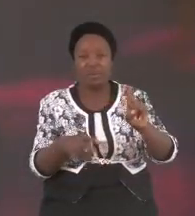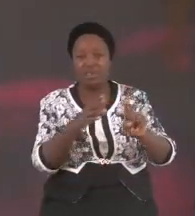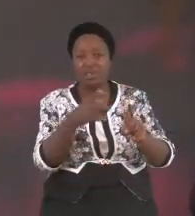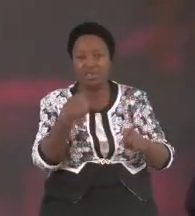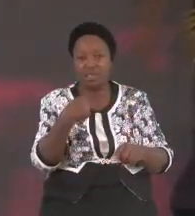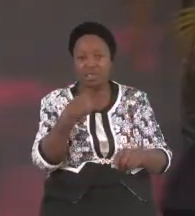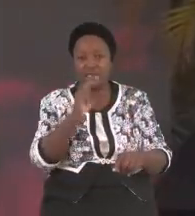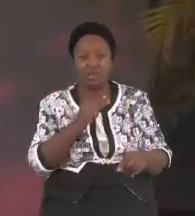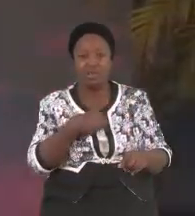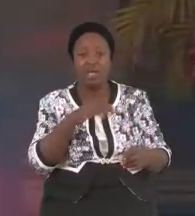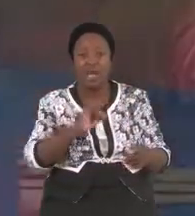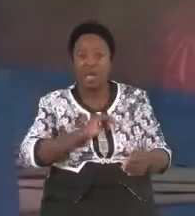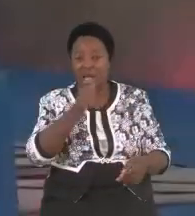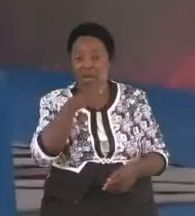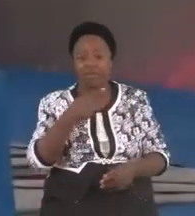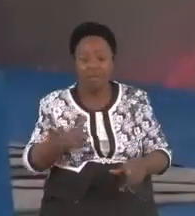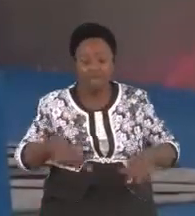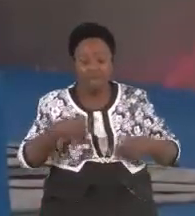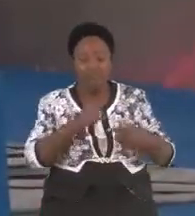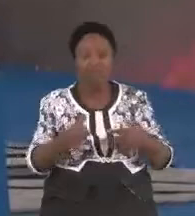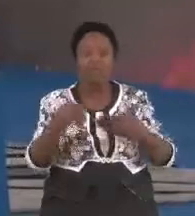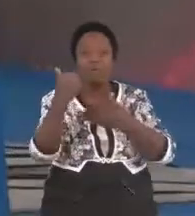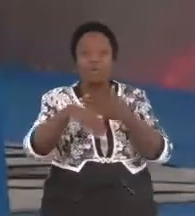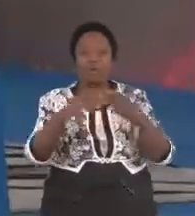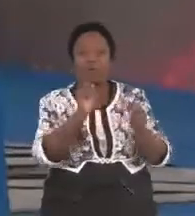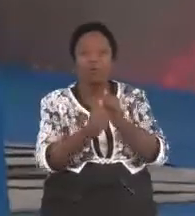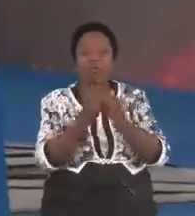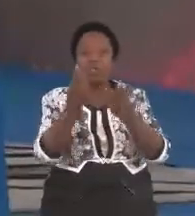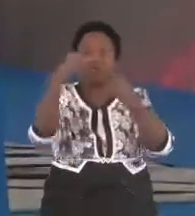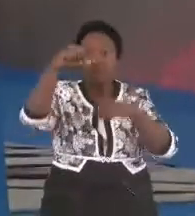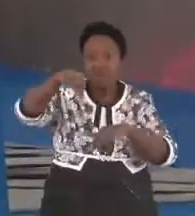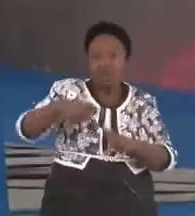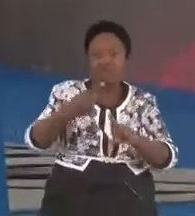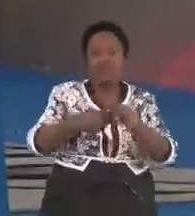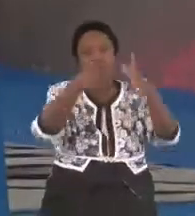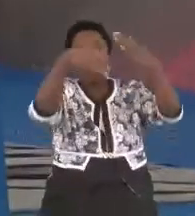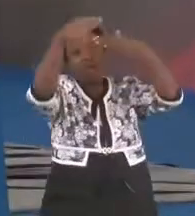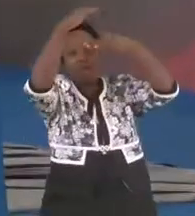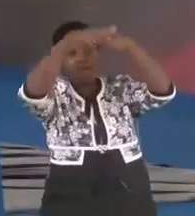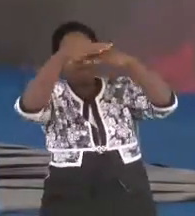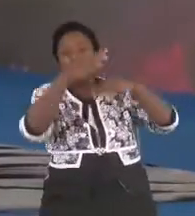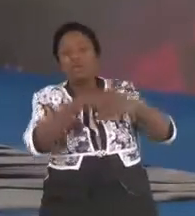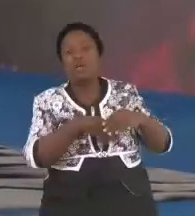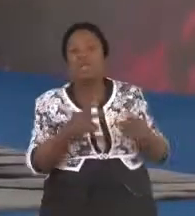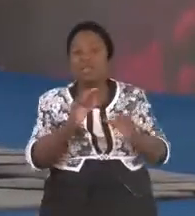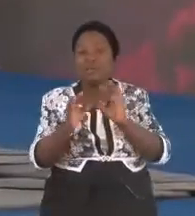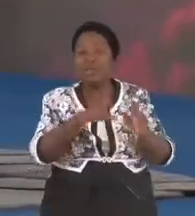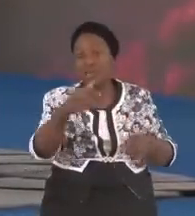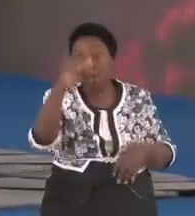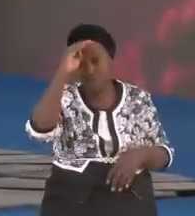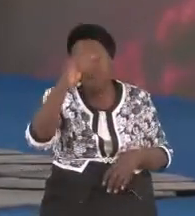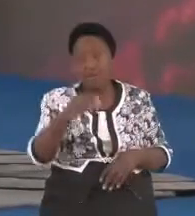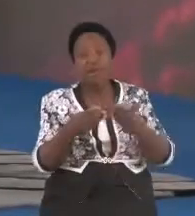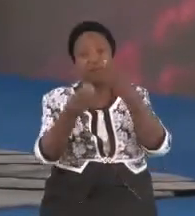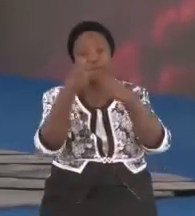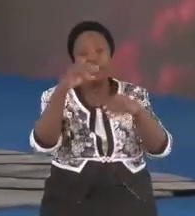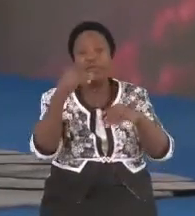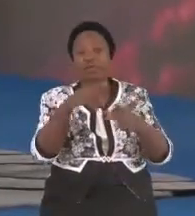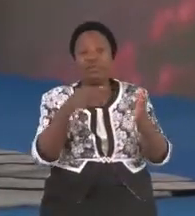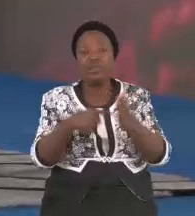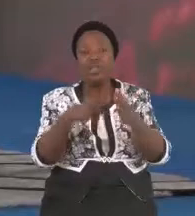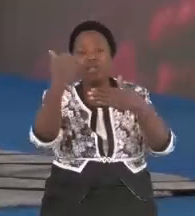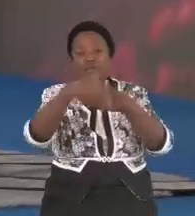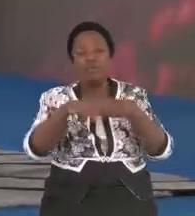living bread which came down from heaven. If any man eat of this bread, he